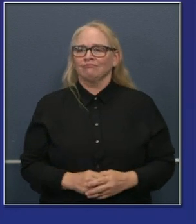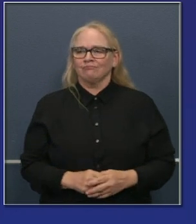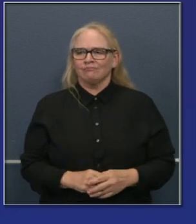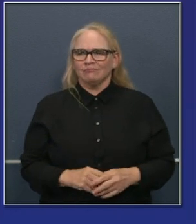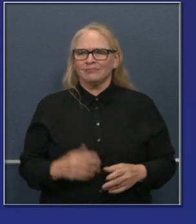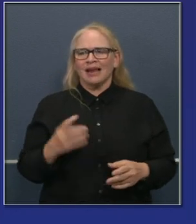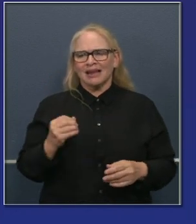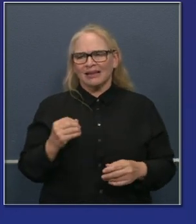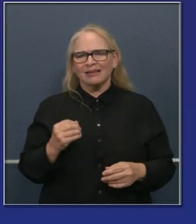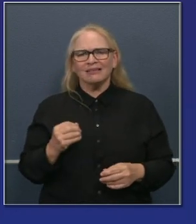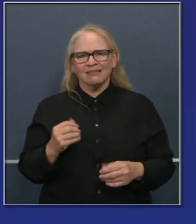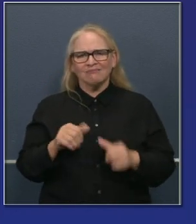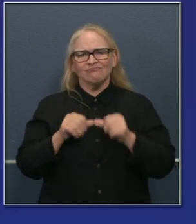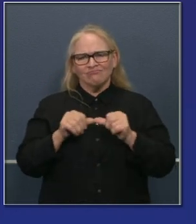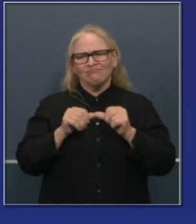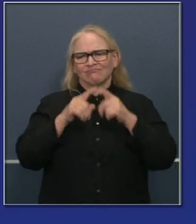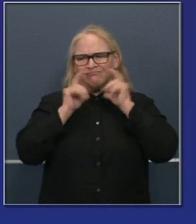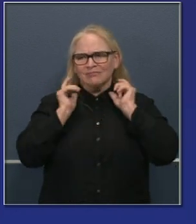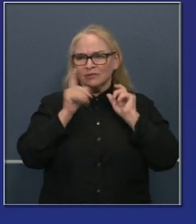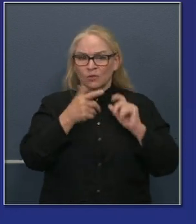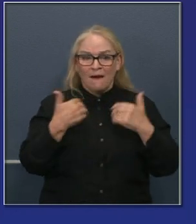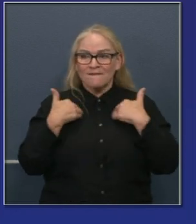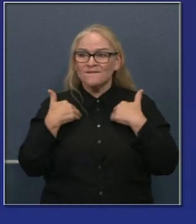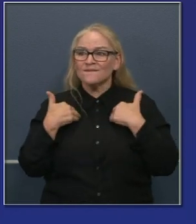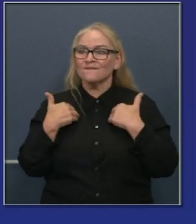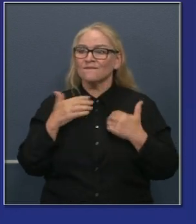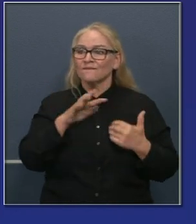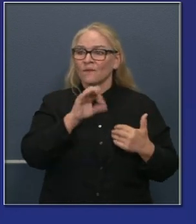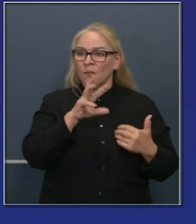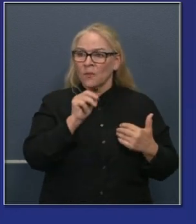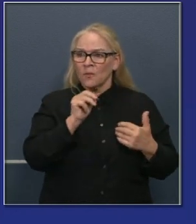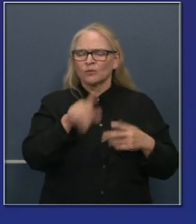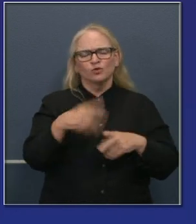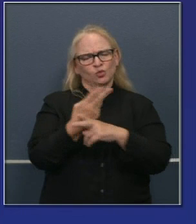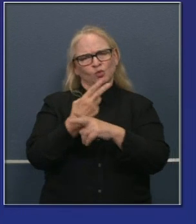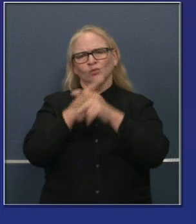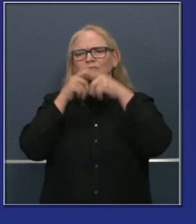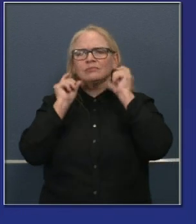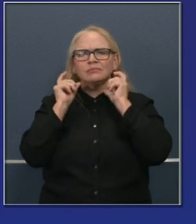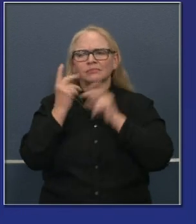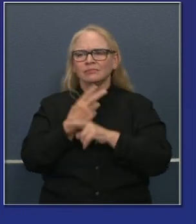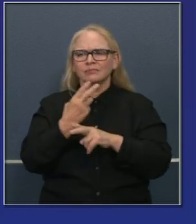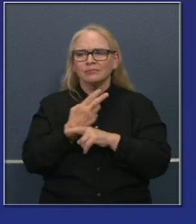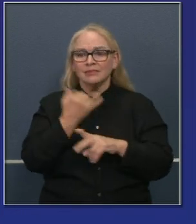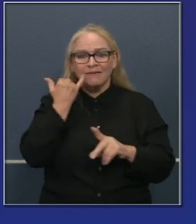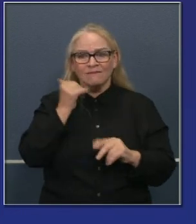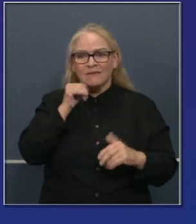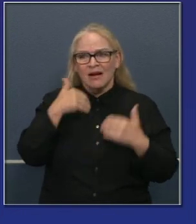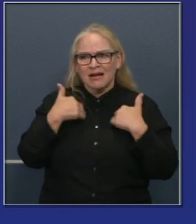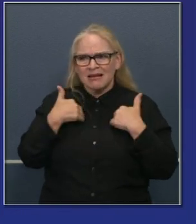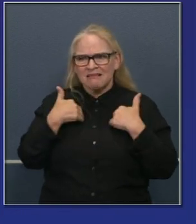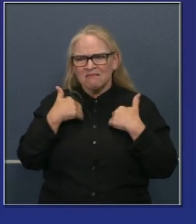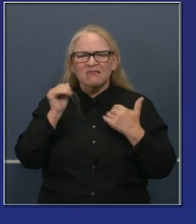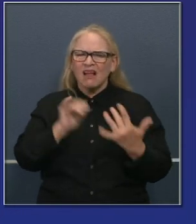non-pharmaceutical intervention that you have at your disposal. And to the extent you don't, please go to our COVID-19.ca.gov